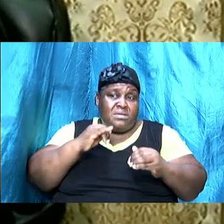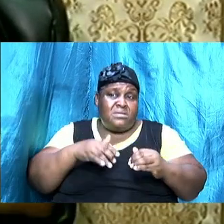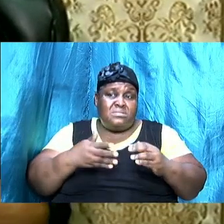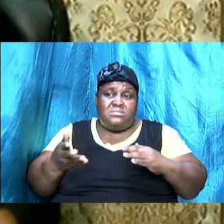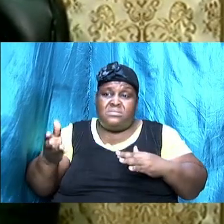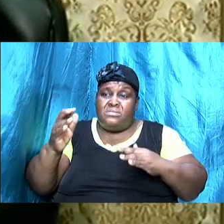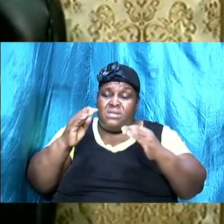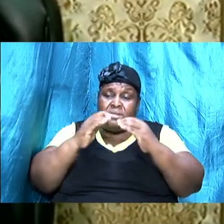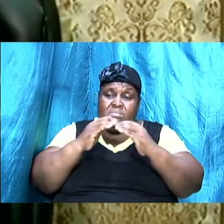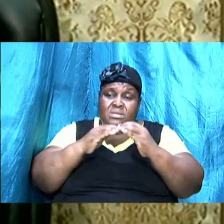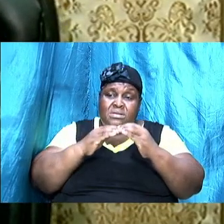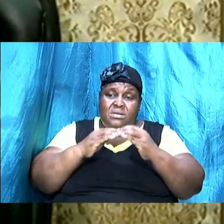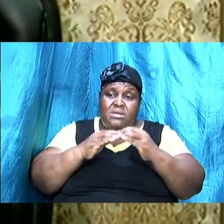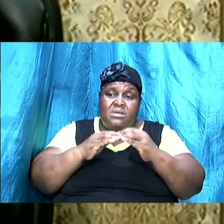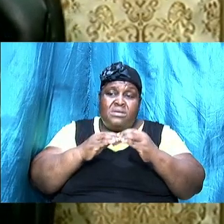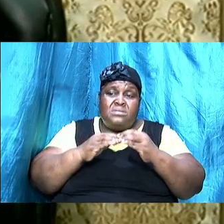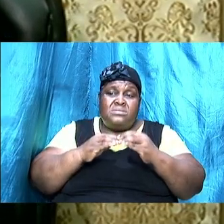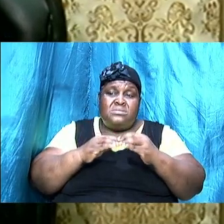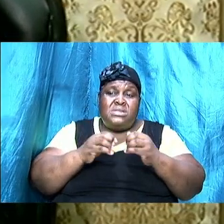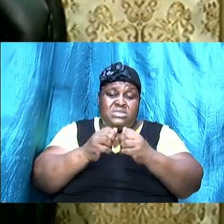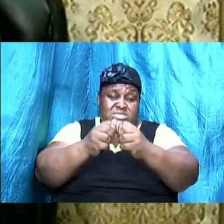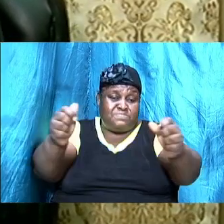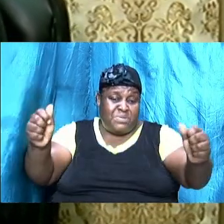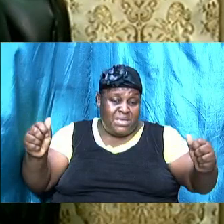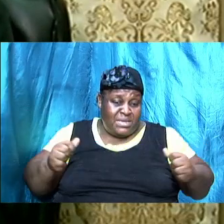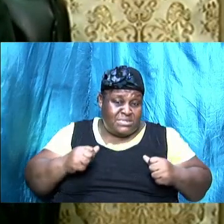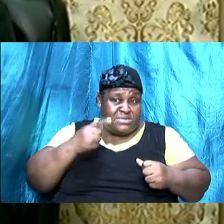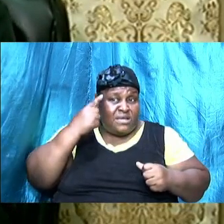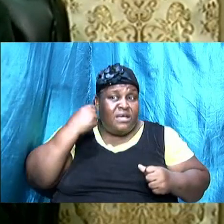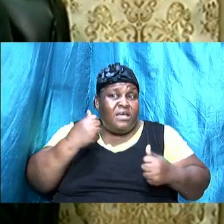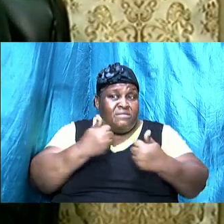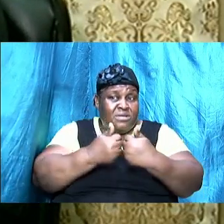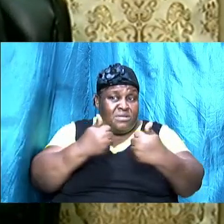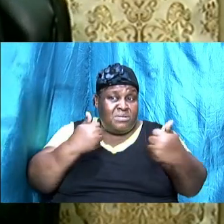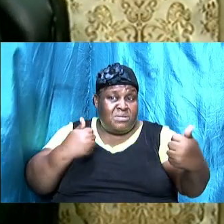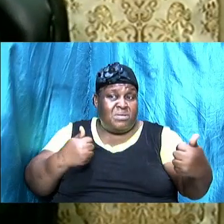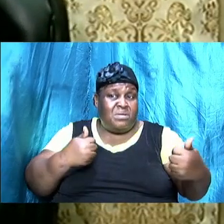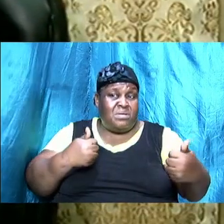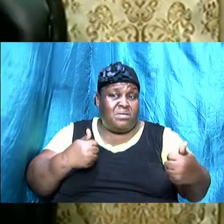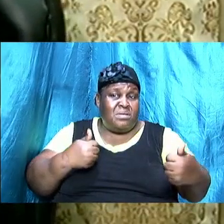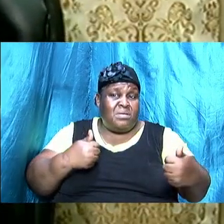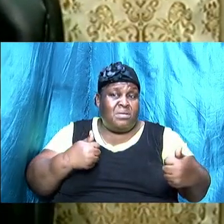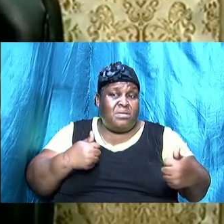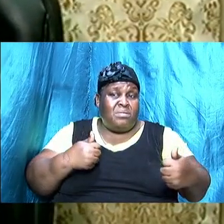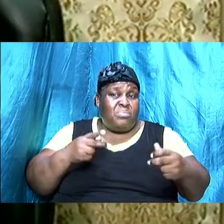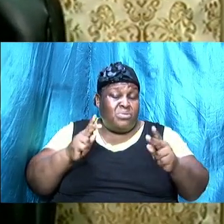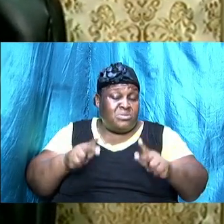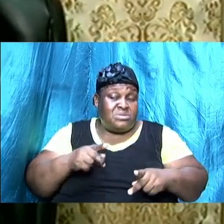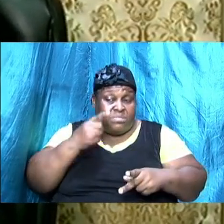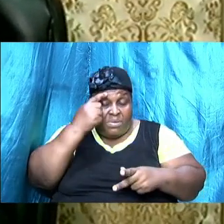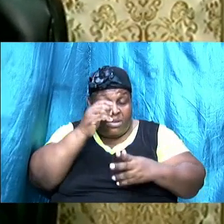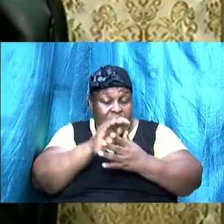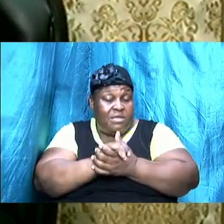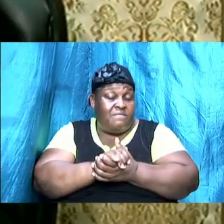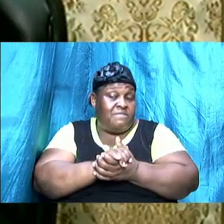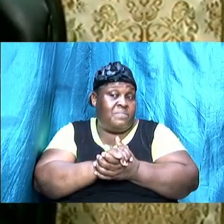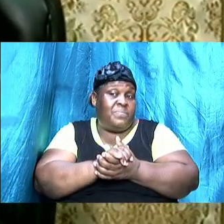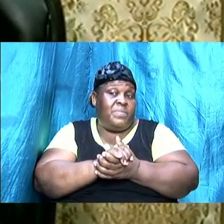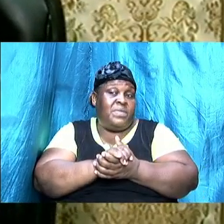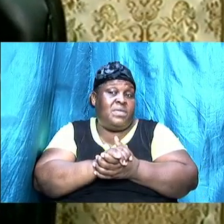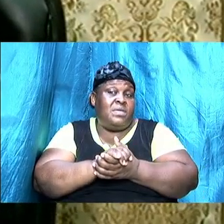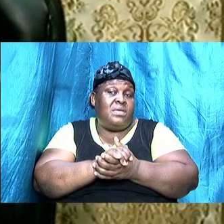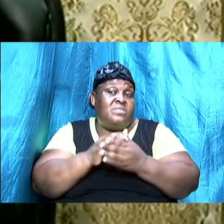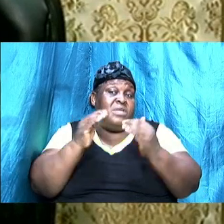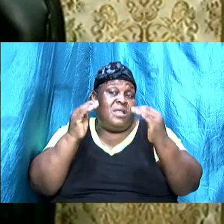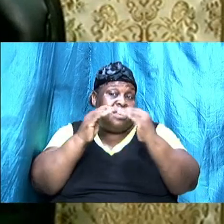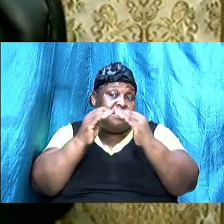for separation? I believe, and so that's the question, I personally believe that there are limits